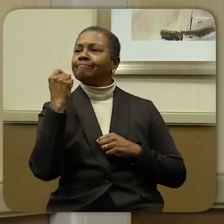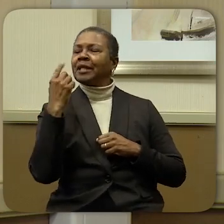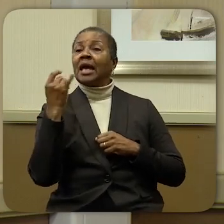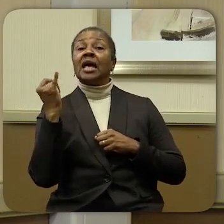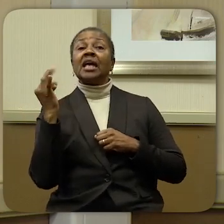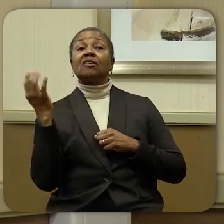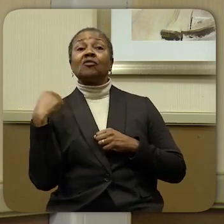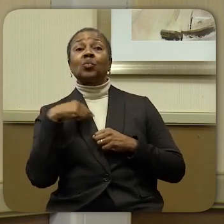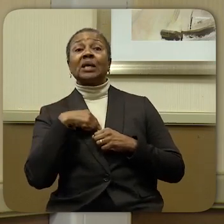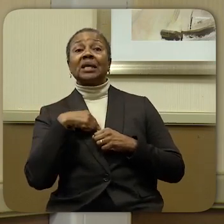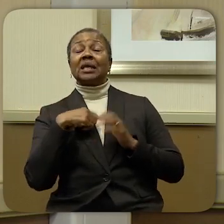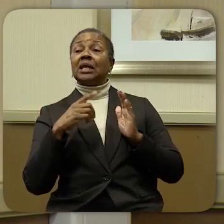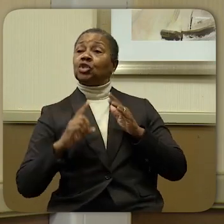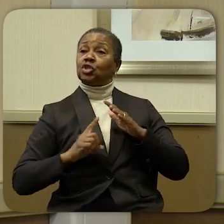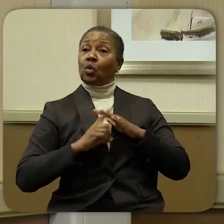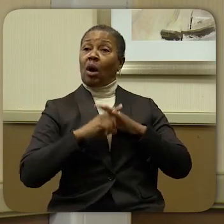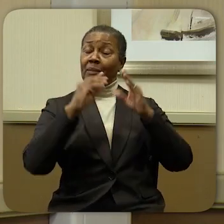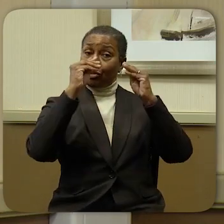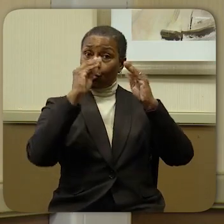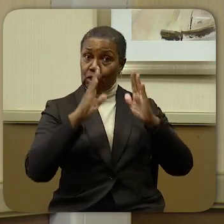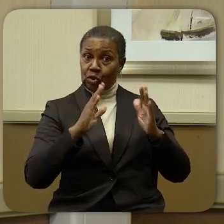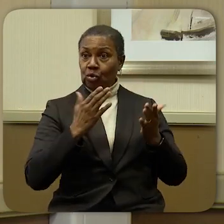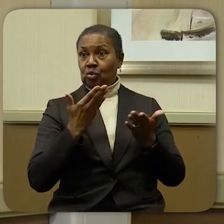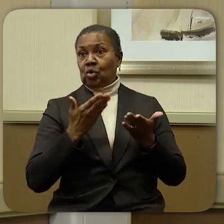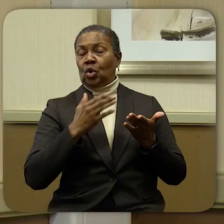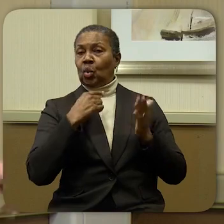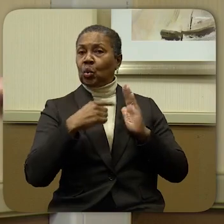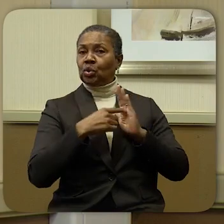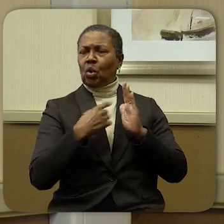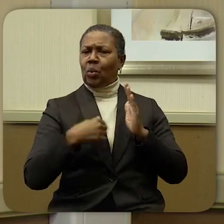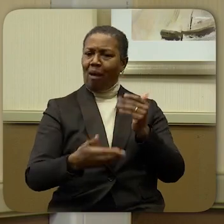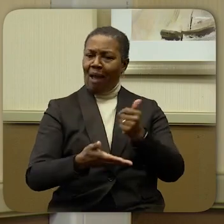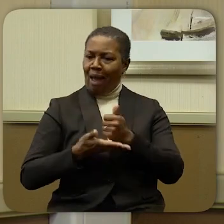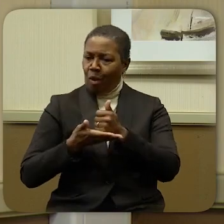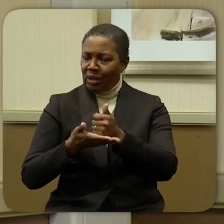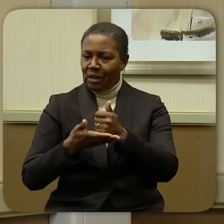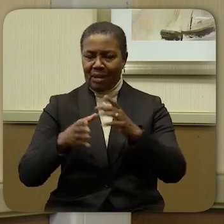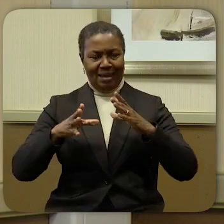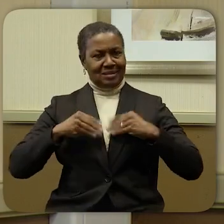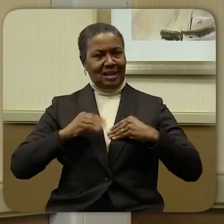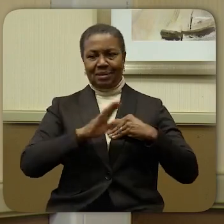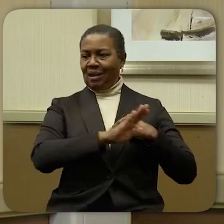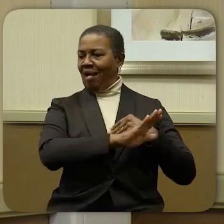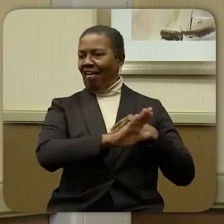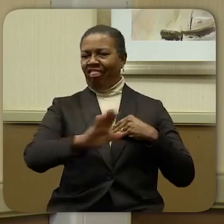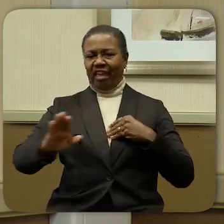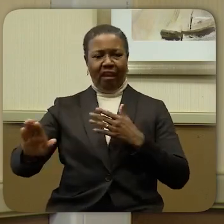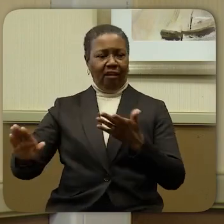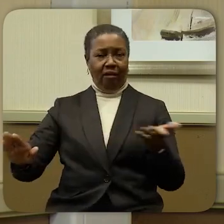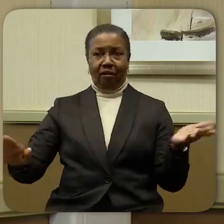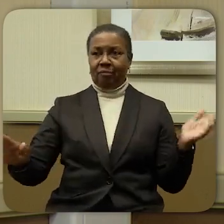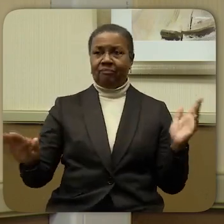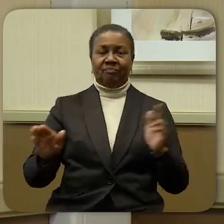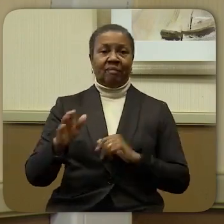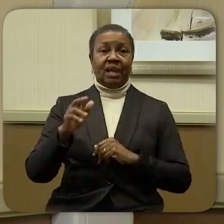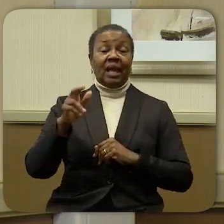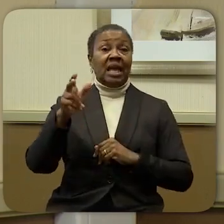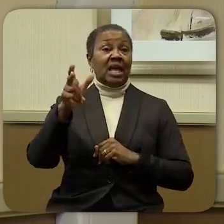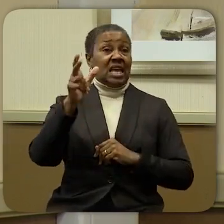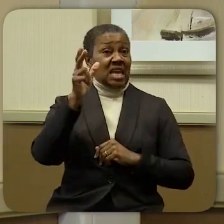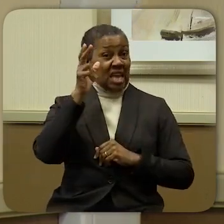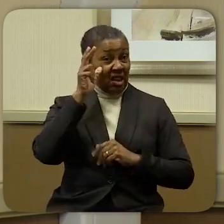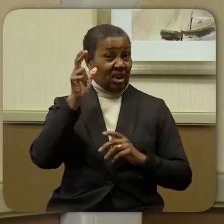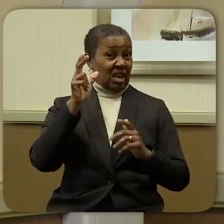if we show up as teachers who show that we're helping them accept their hearing impairment, then maybe